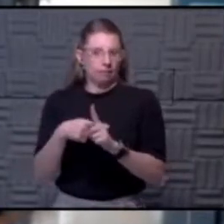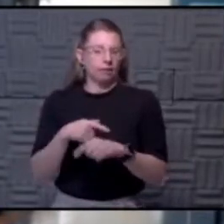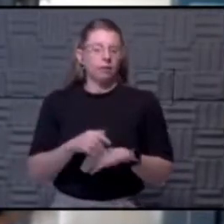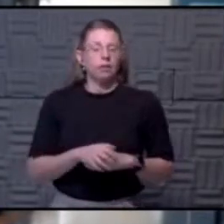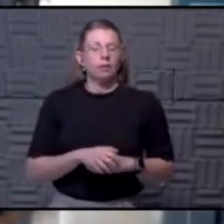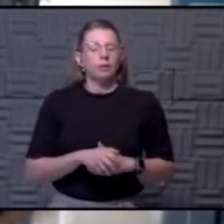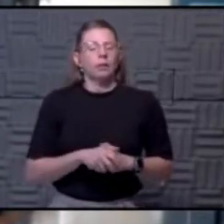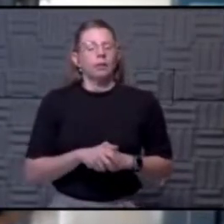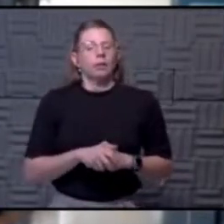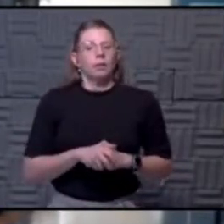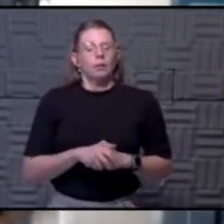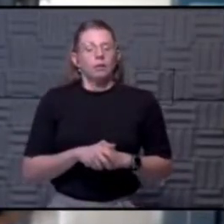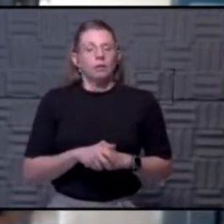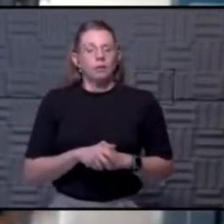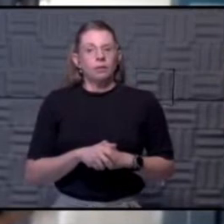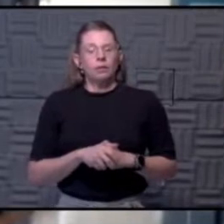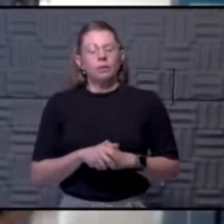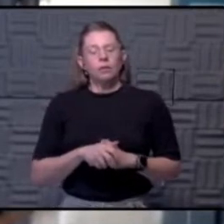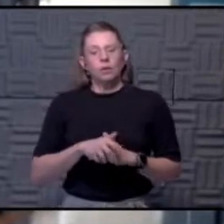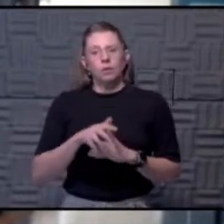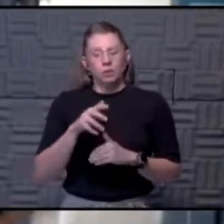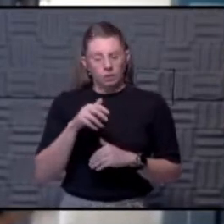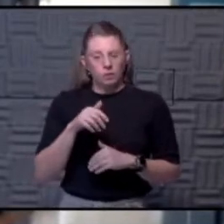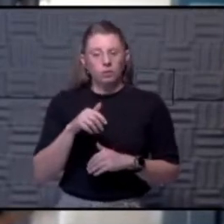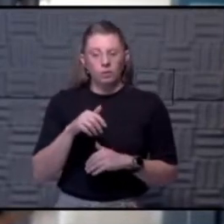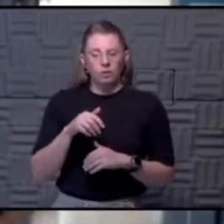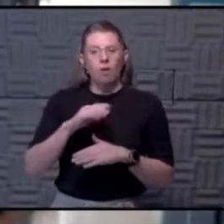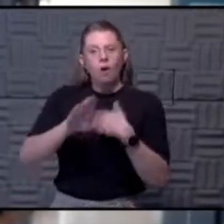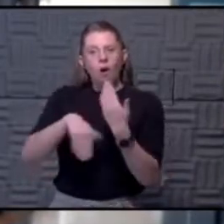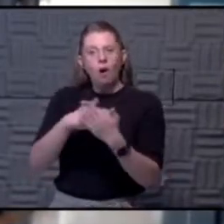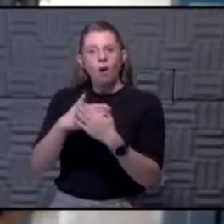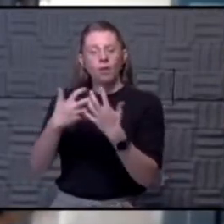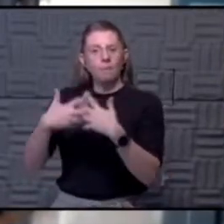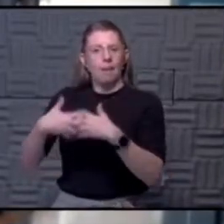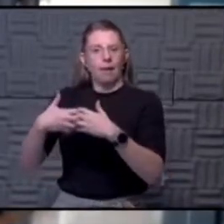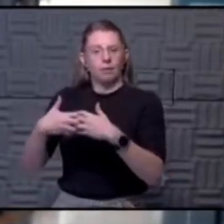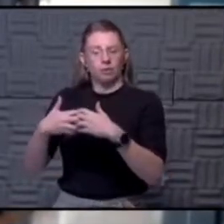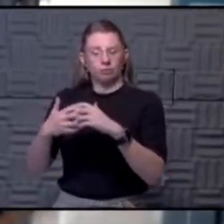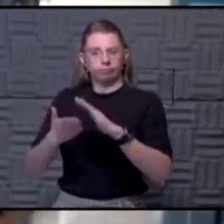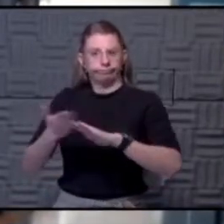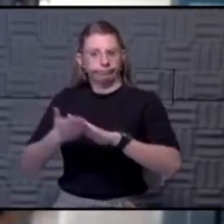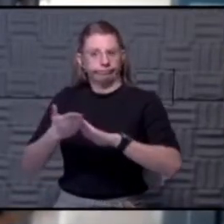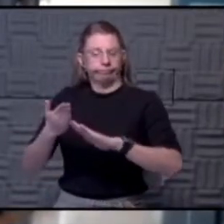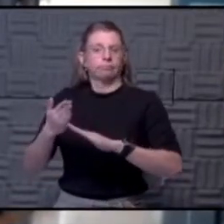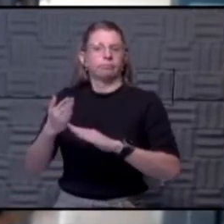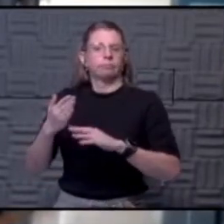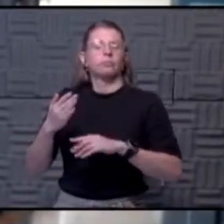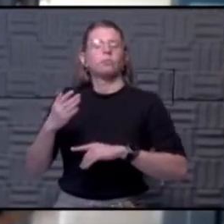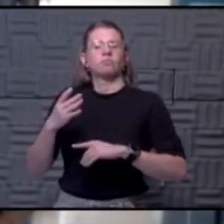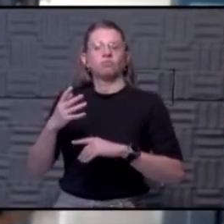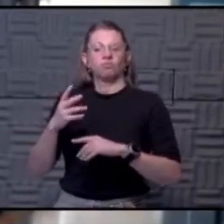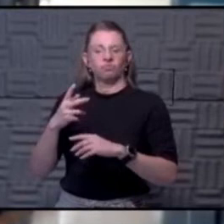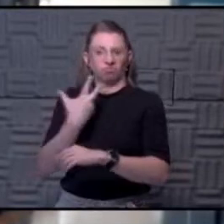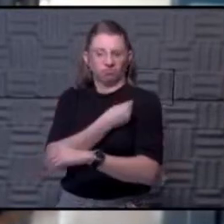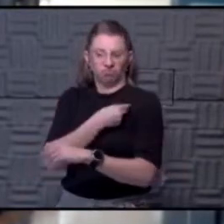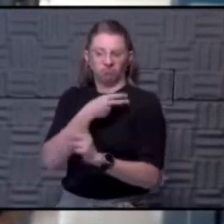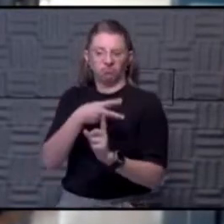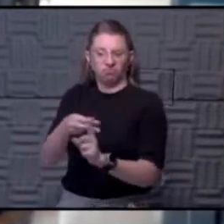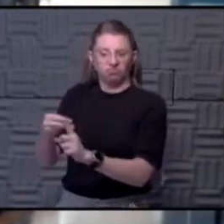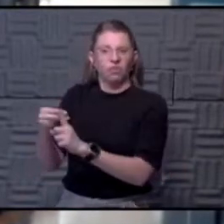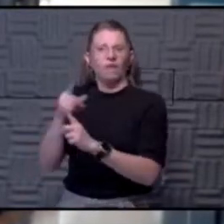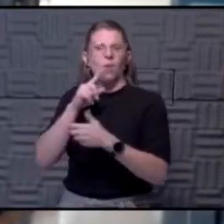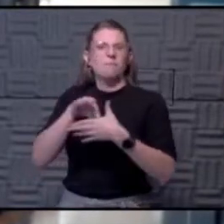We've moved and are going through all the packing plants. We've got about 60 meat packing plants and related industries,